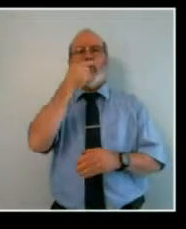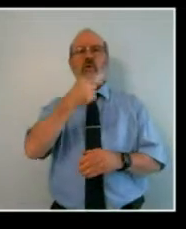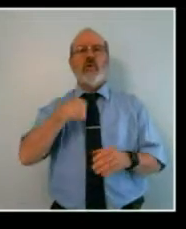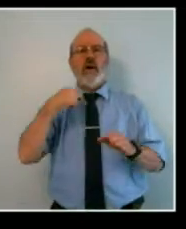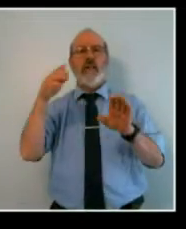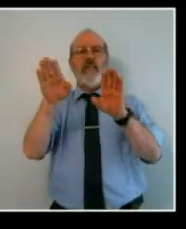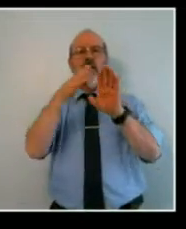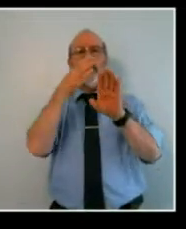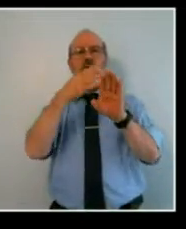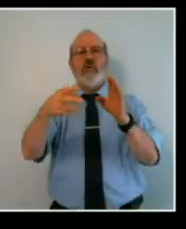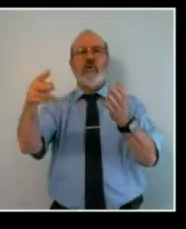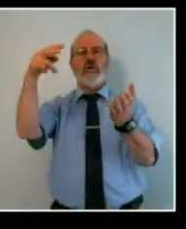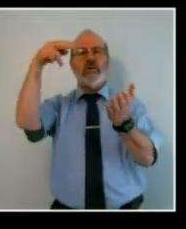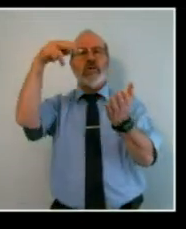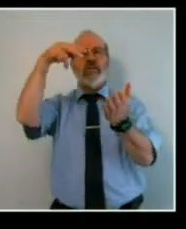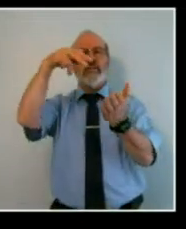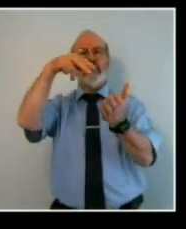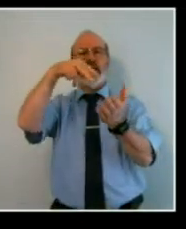At my door is